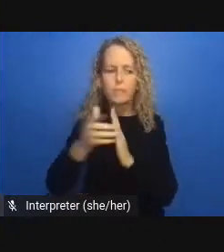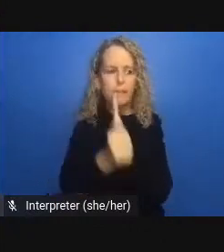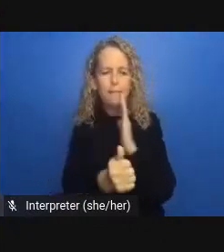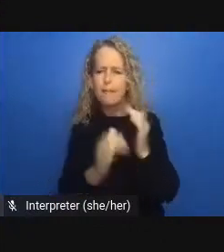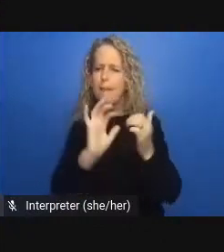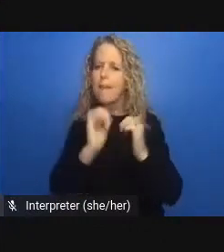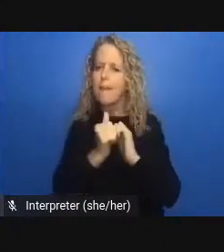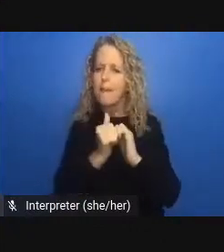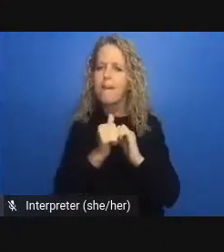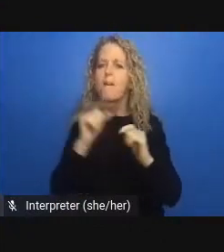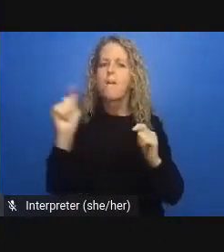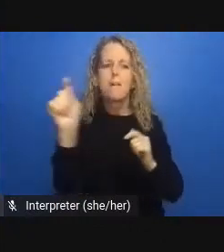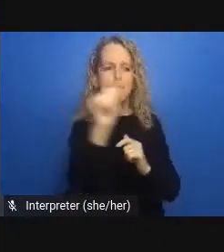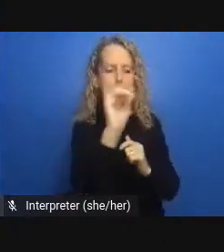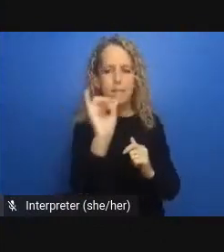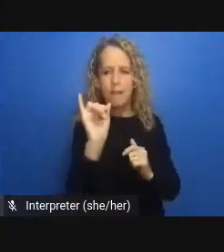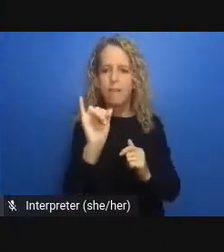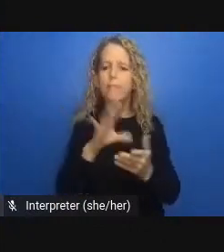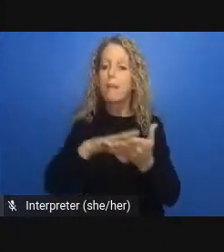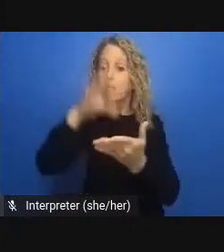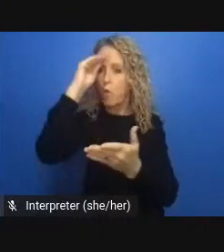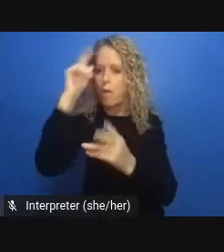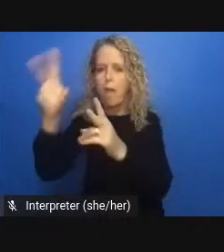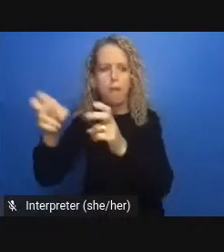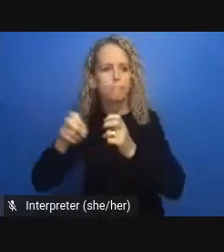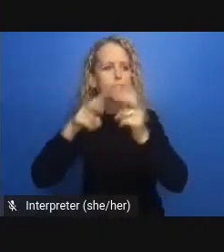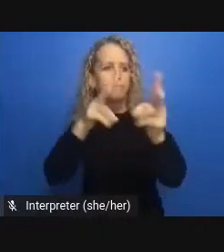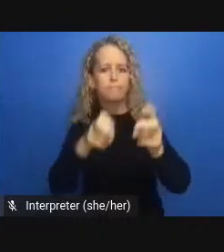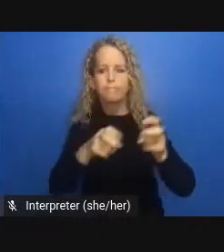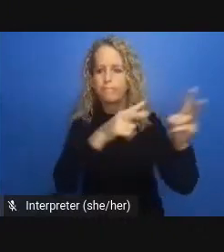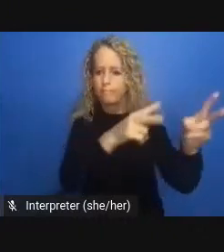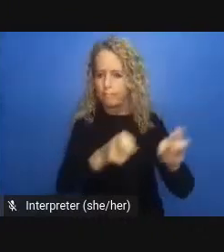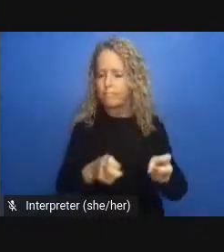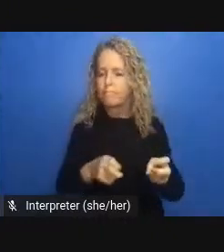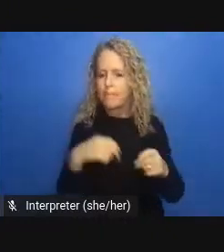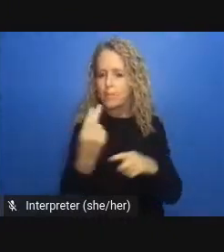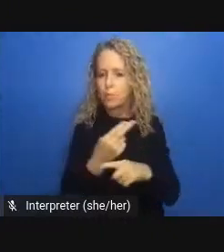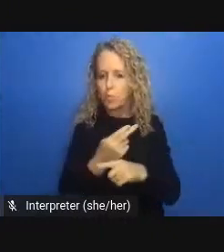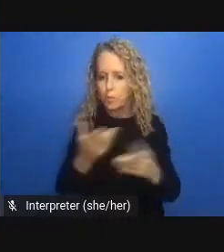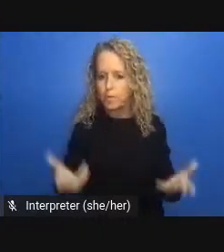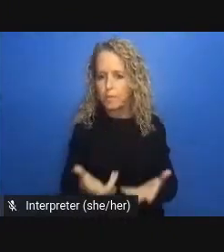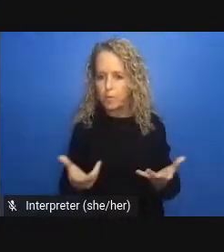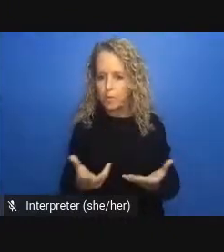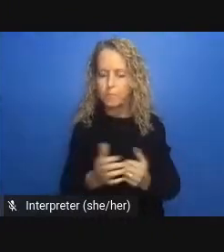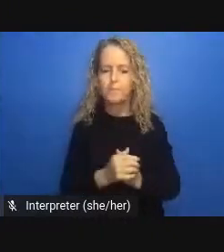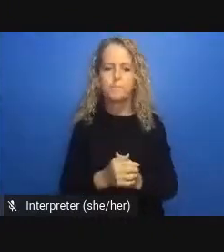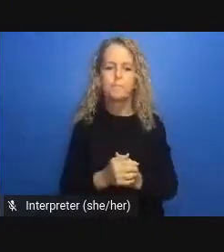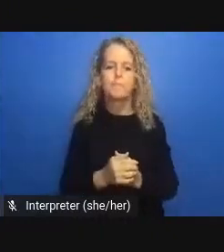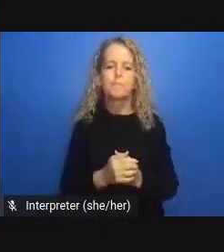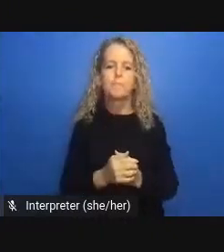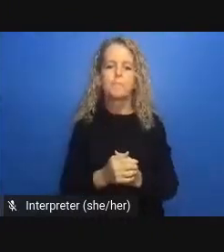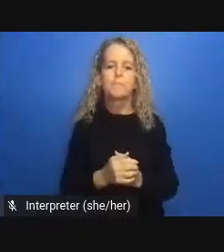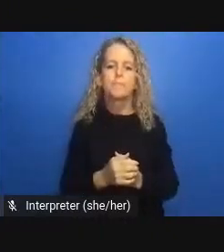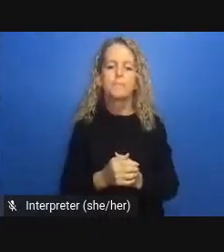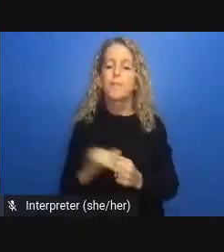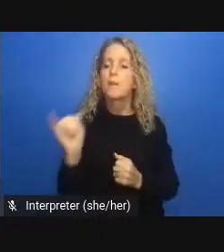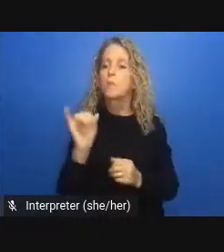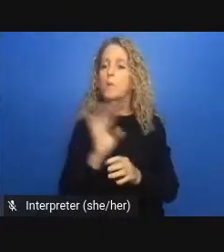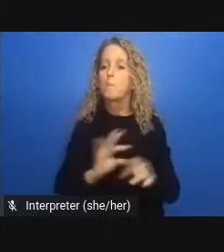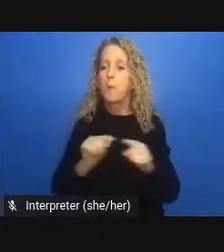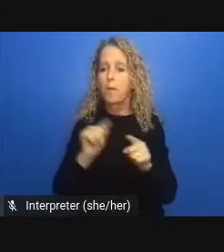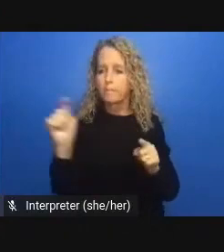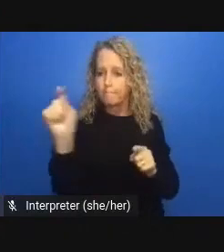and identify who are the people who are doing these best practices and what are those best practices. Then we need to identify what are the gaps.